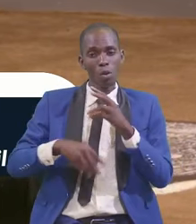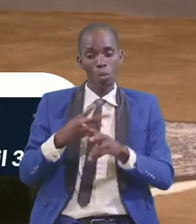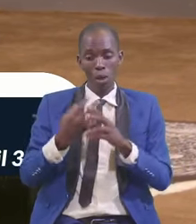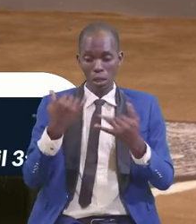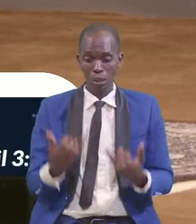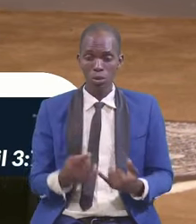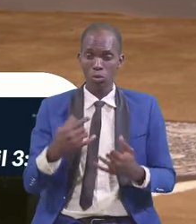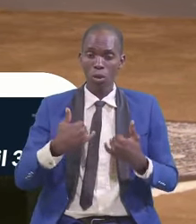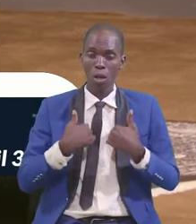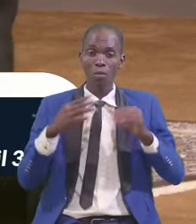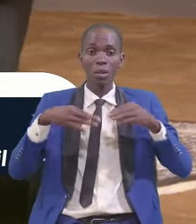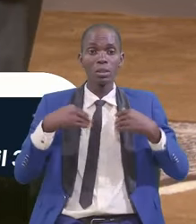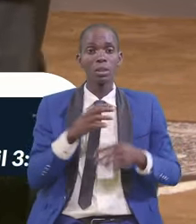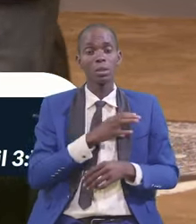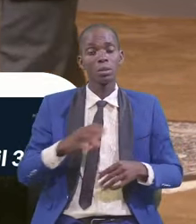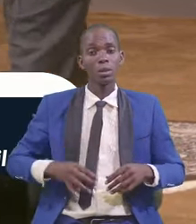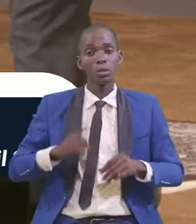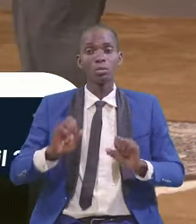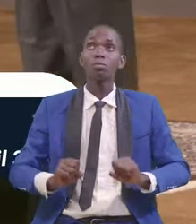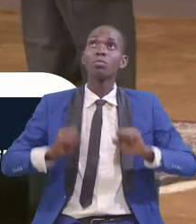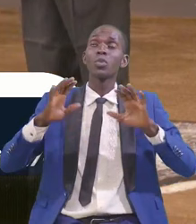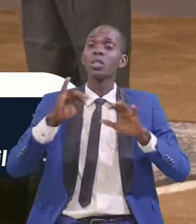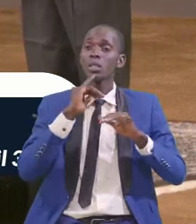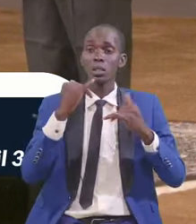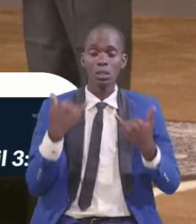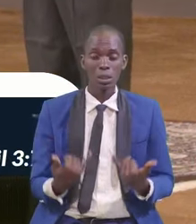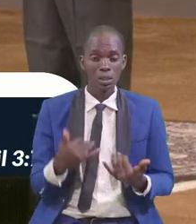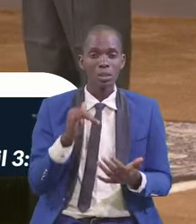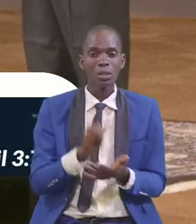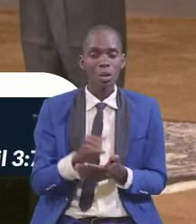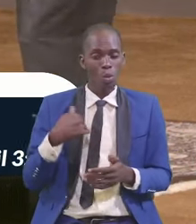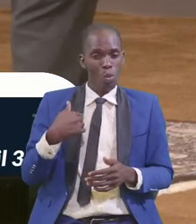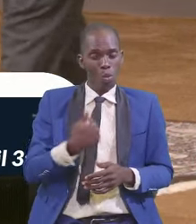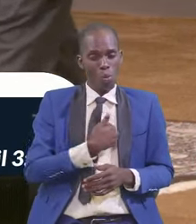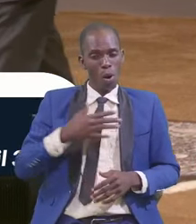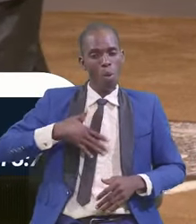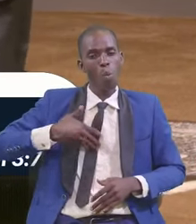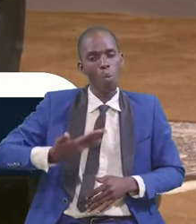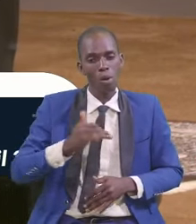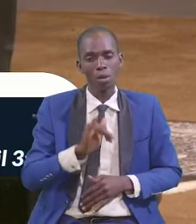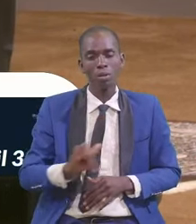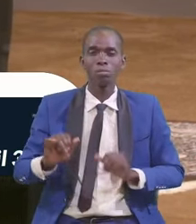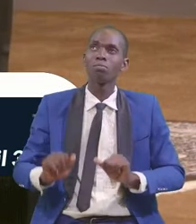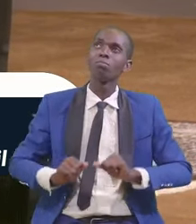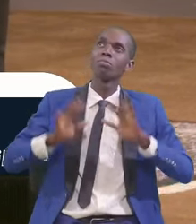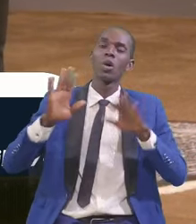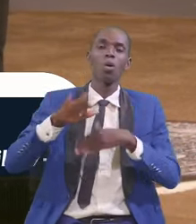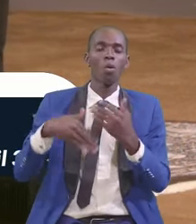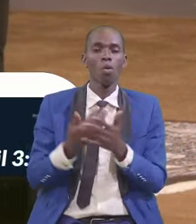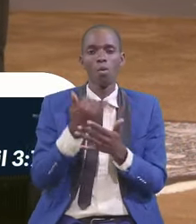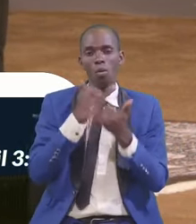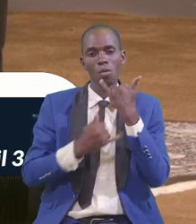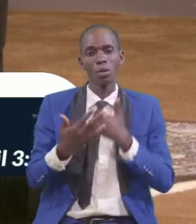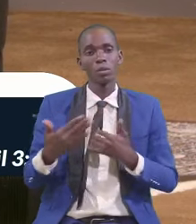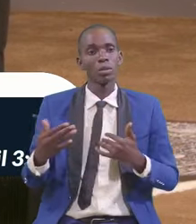consecration we have now is that deliberately we give up all those sins what things were G to me